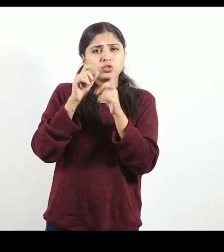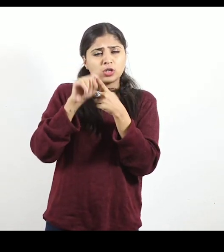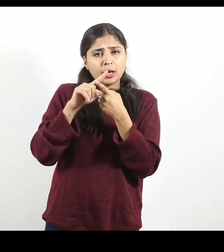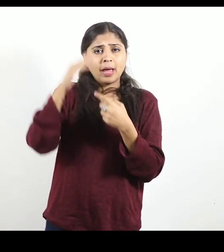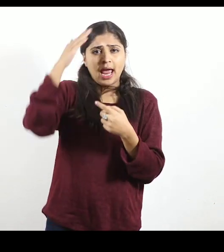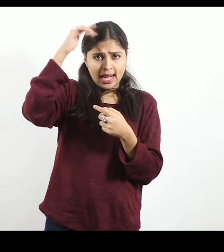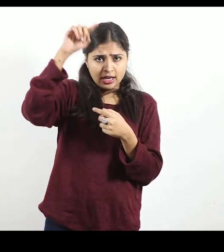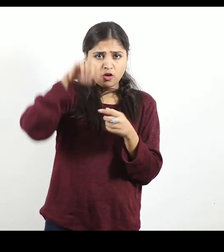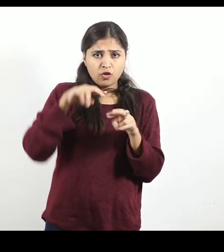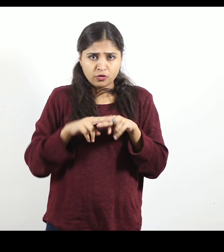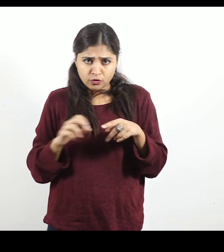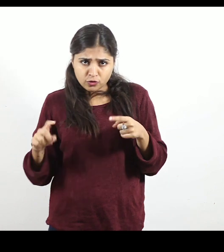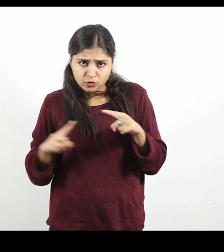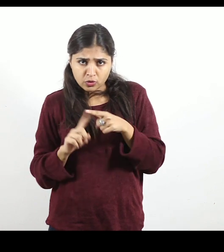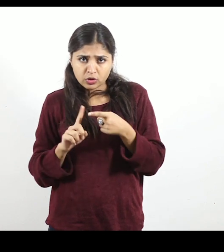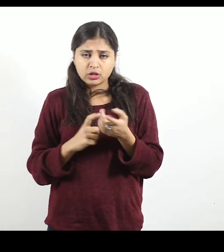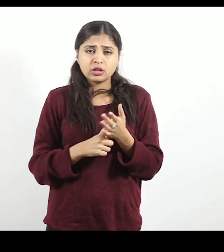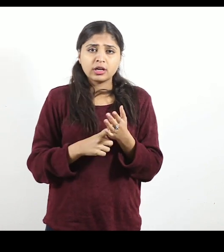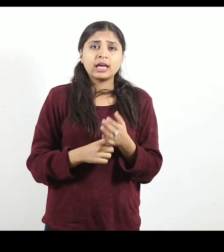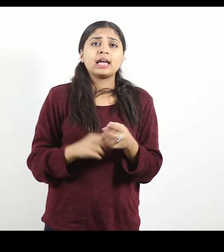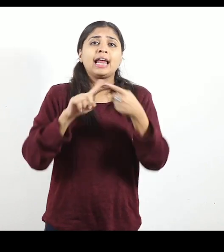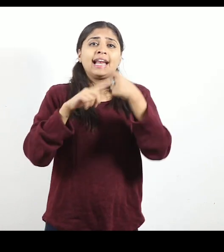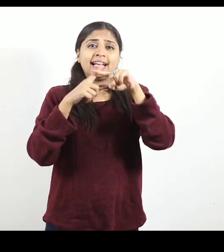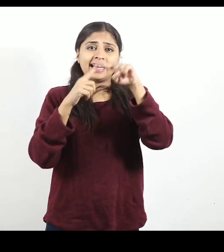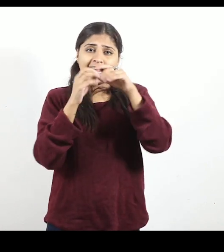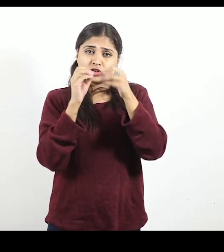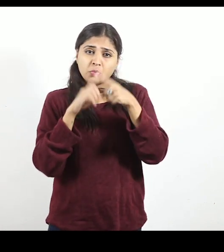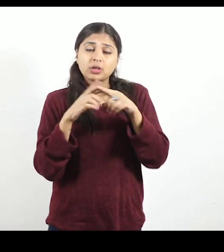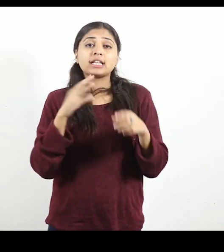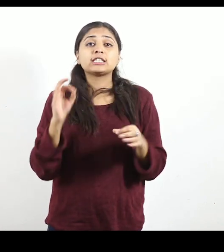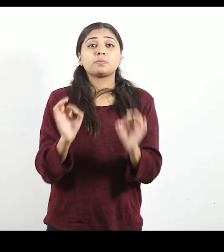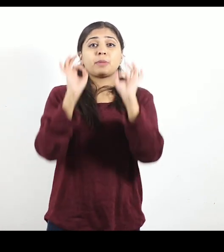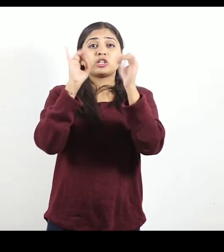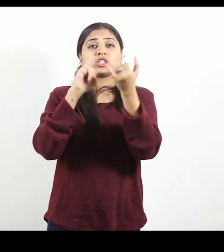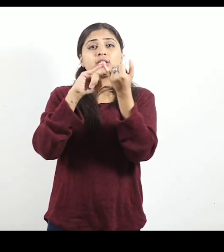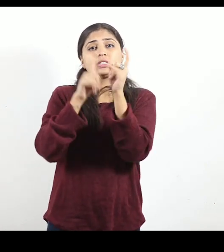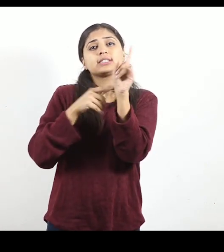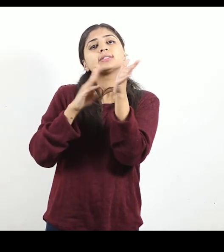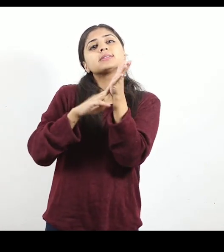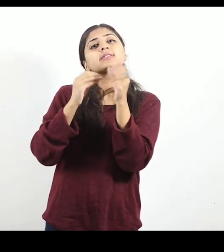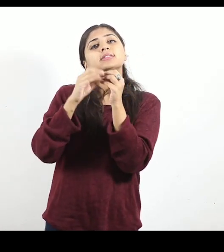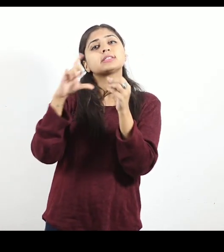and footers, charts, text boxes, and special symbols.